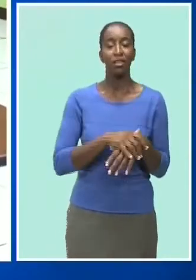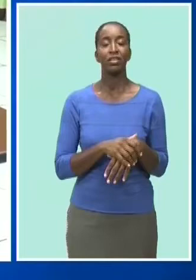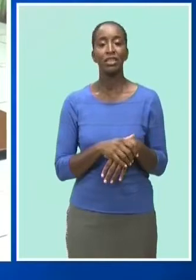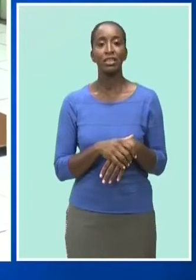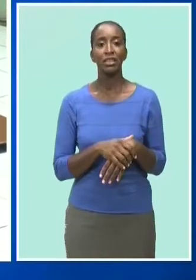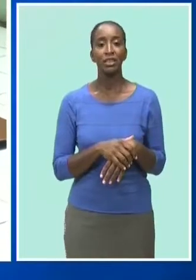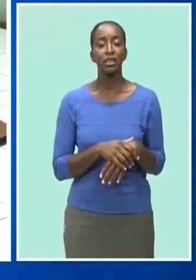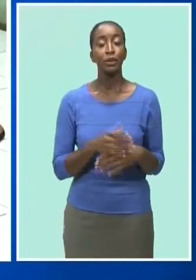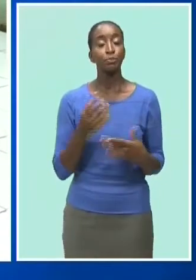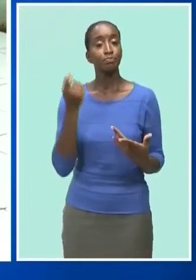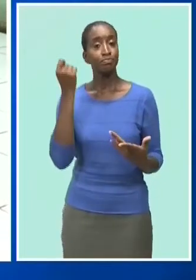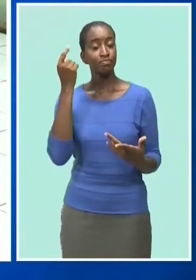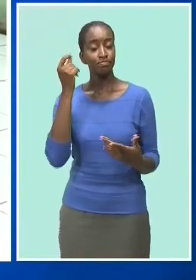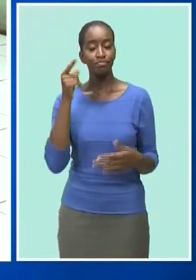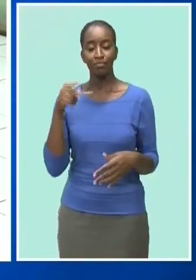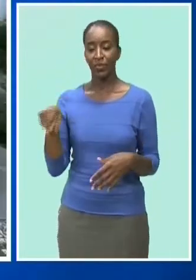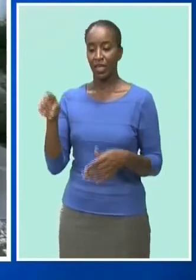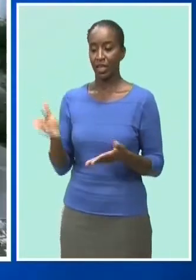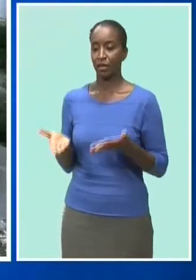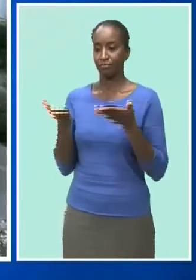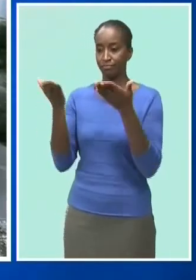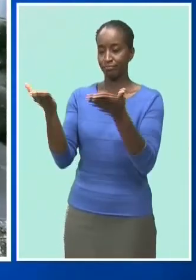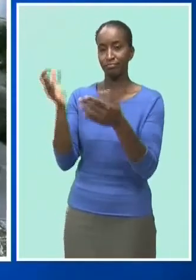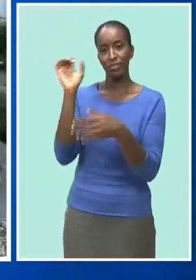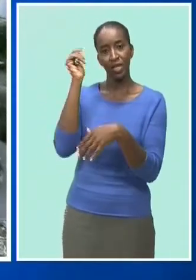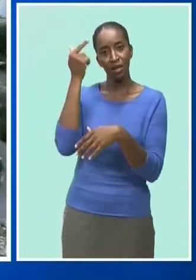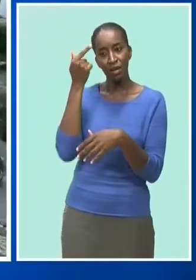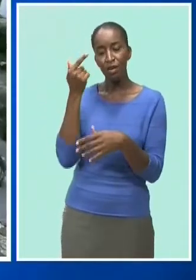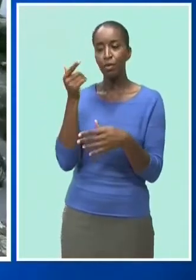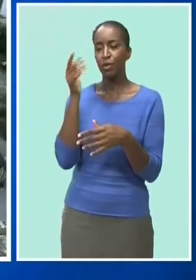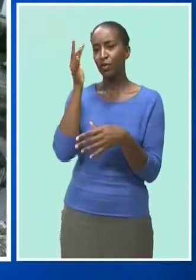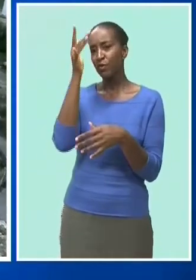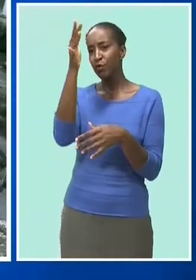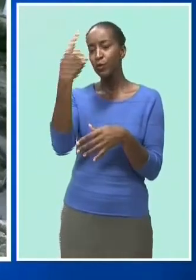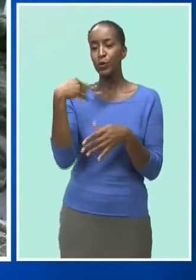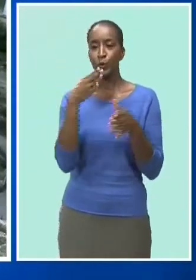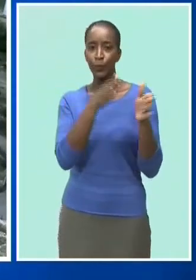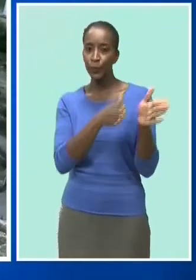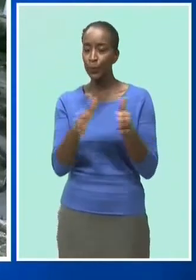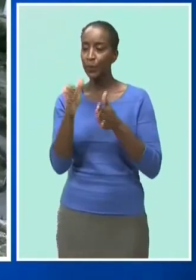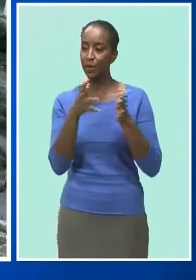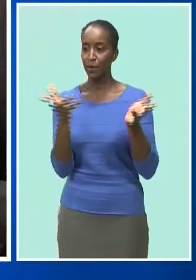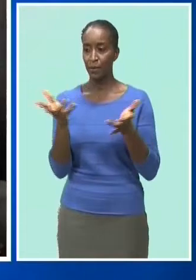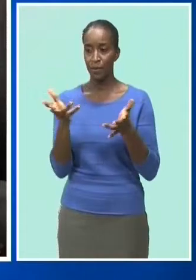BPL execs made a presentation to Cabinet yesterday on the way forward and their plans to fix the issue.